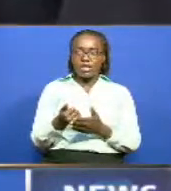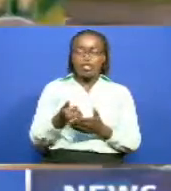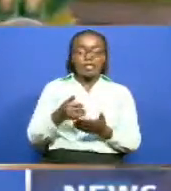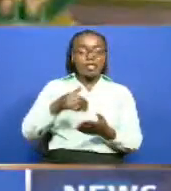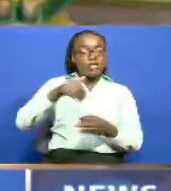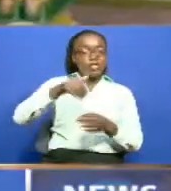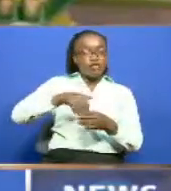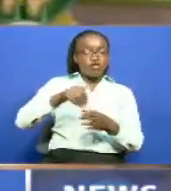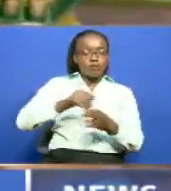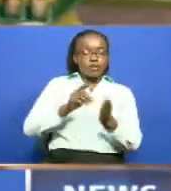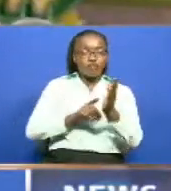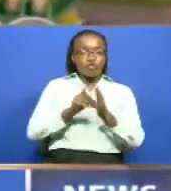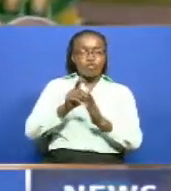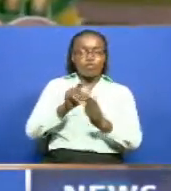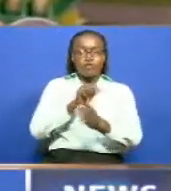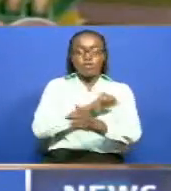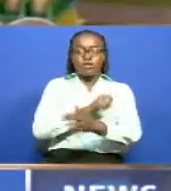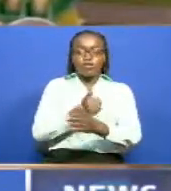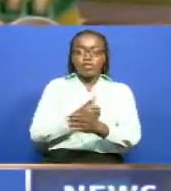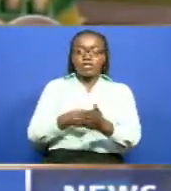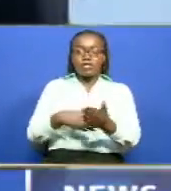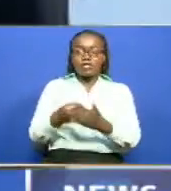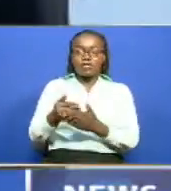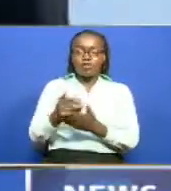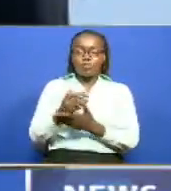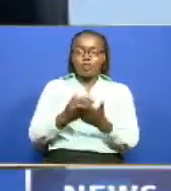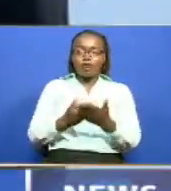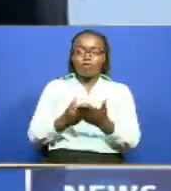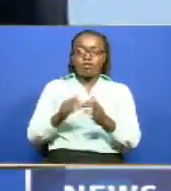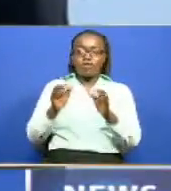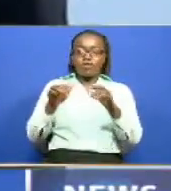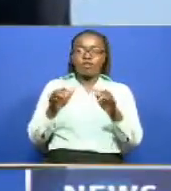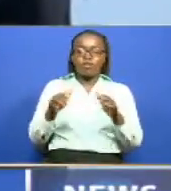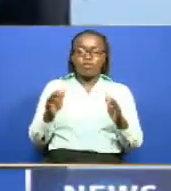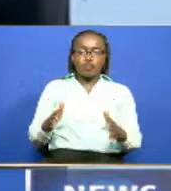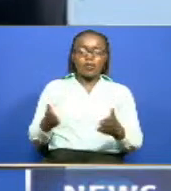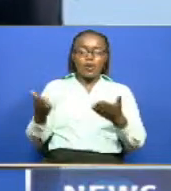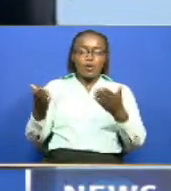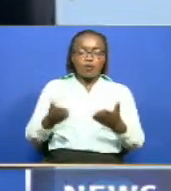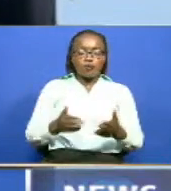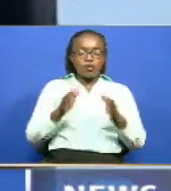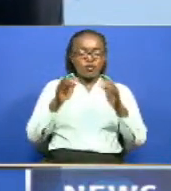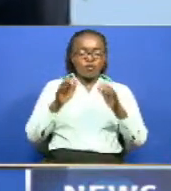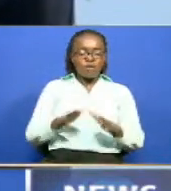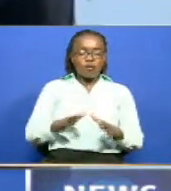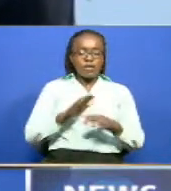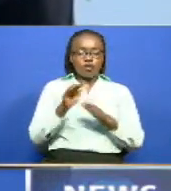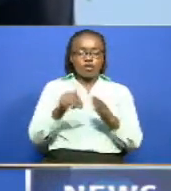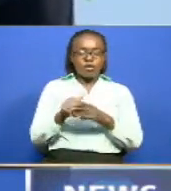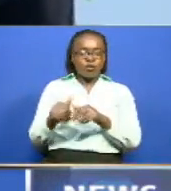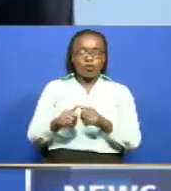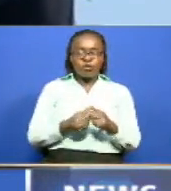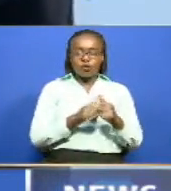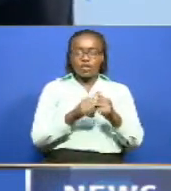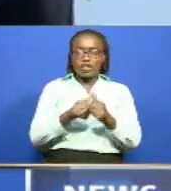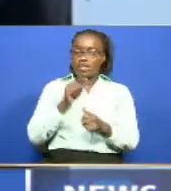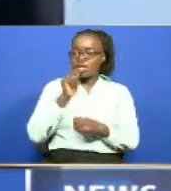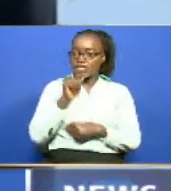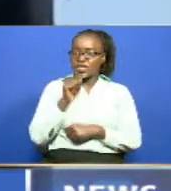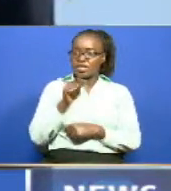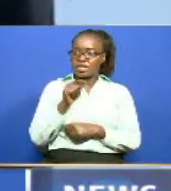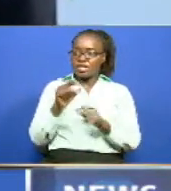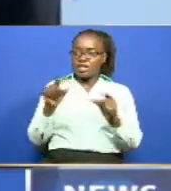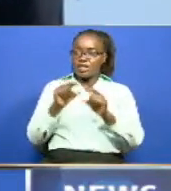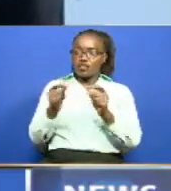Development Authority sells the eggs on behalf of the farmers. Tumewaleta hawa wakulima wote wale wanalima kuku kwa kikundi